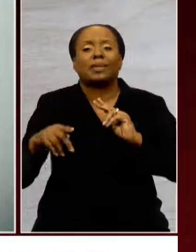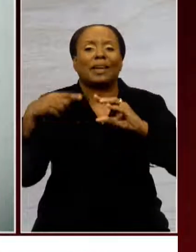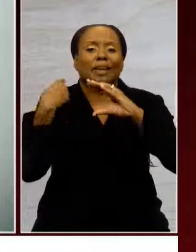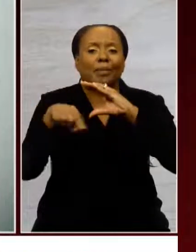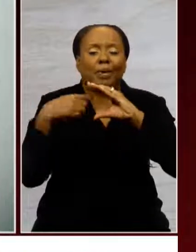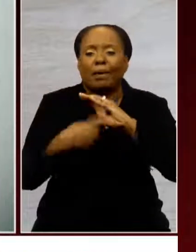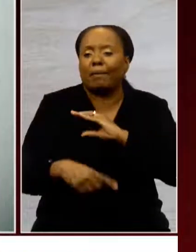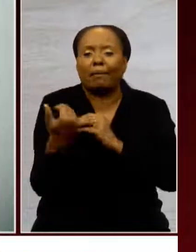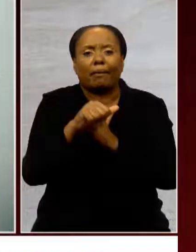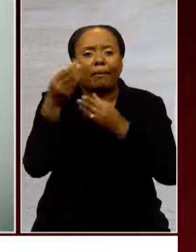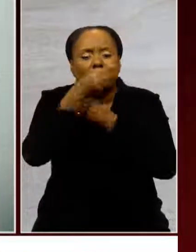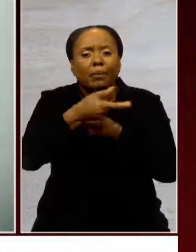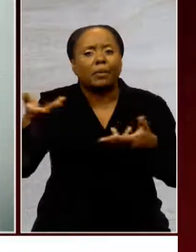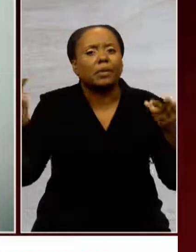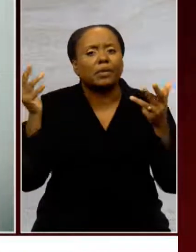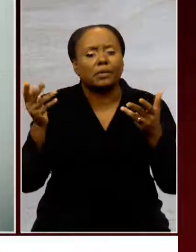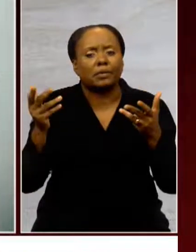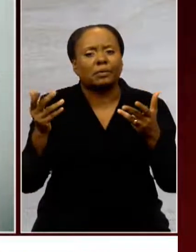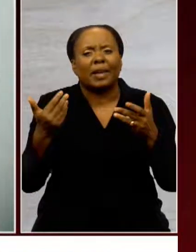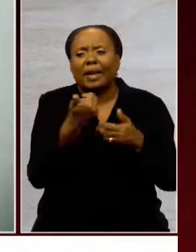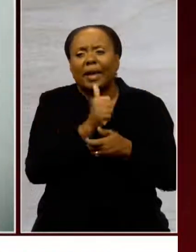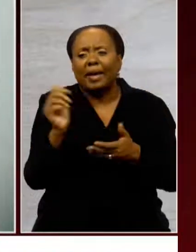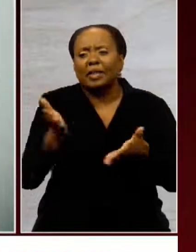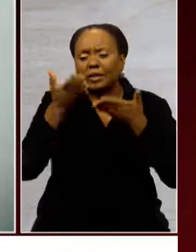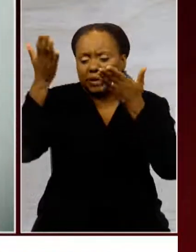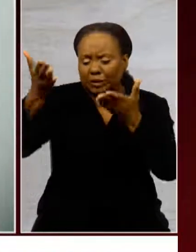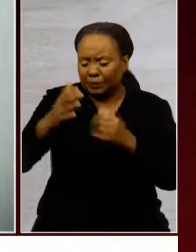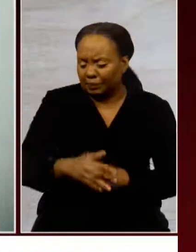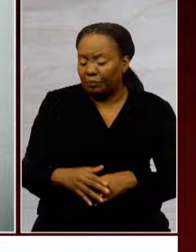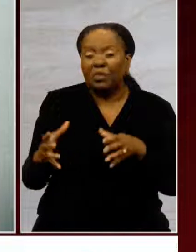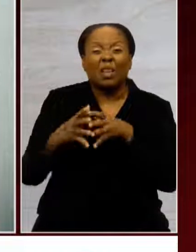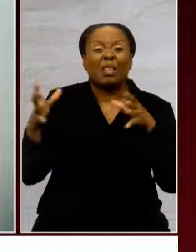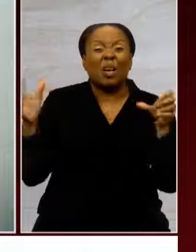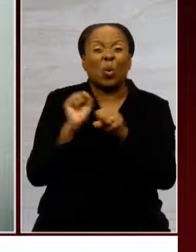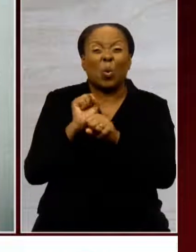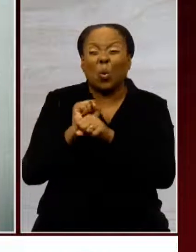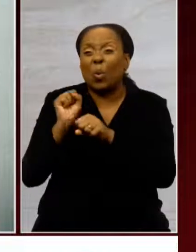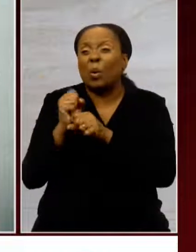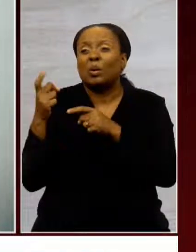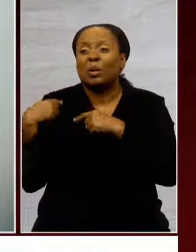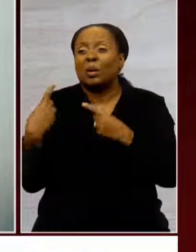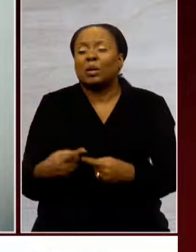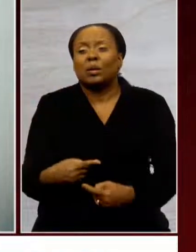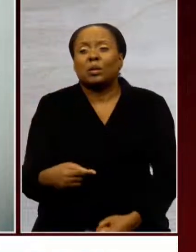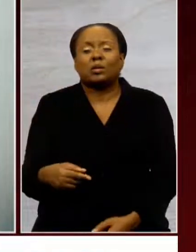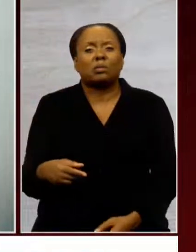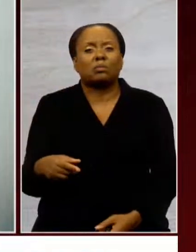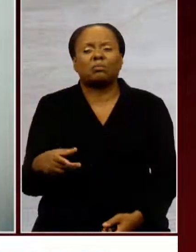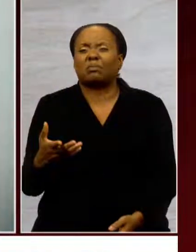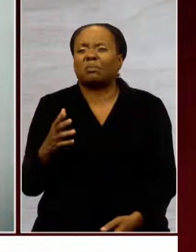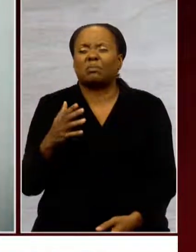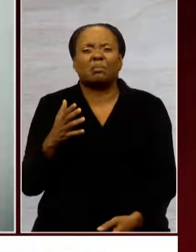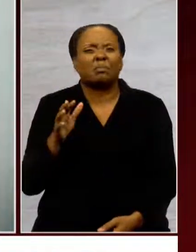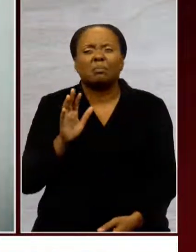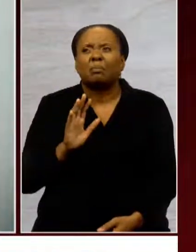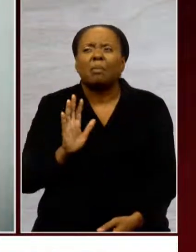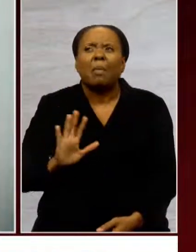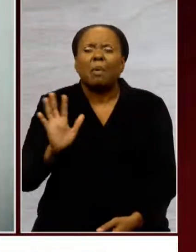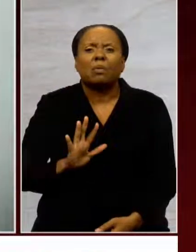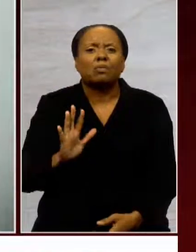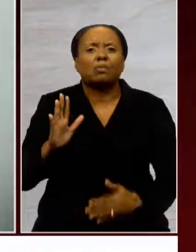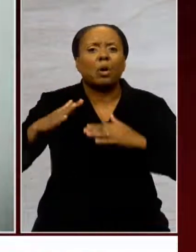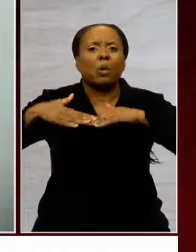inclusion@barbados.gov.bb. So this has been a lot of work. I think we've had over 25 meetings. We've met with